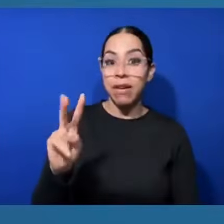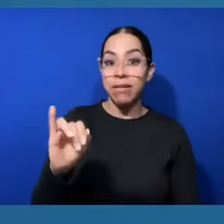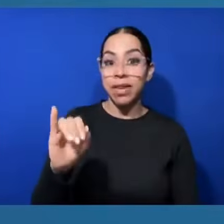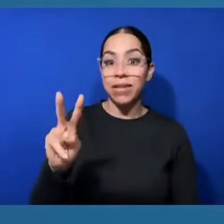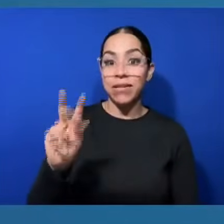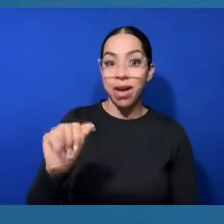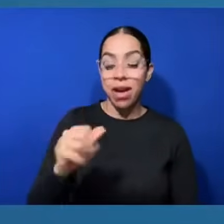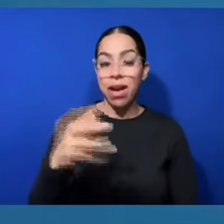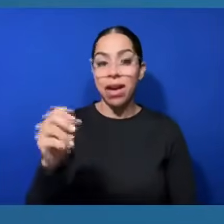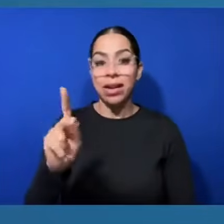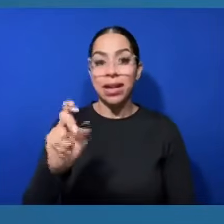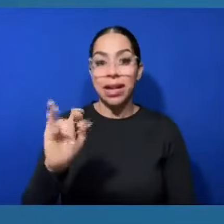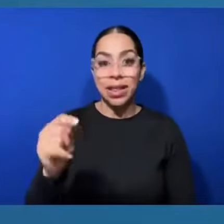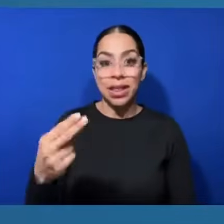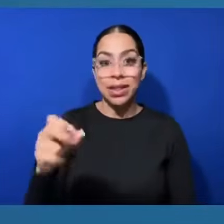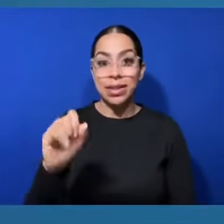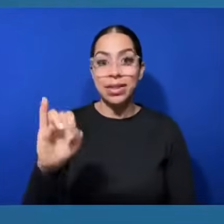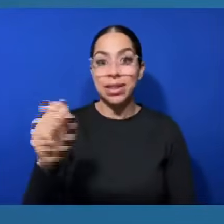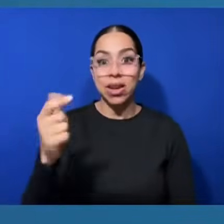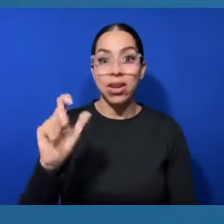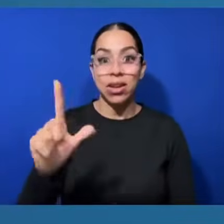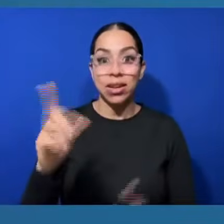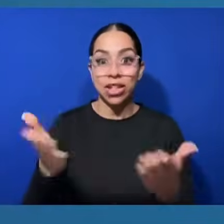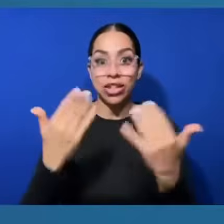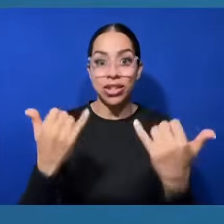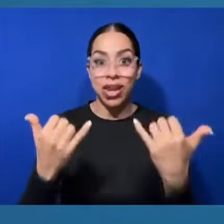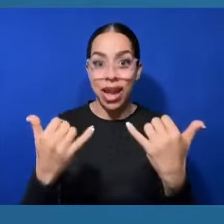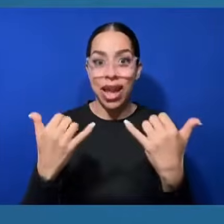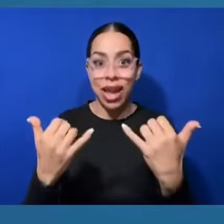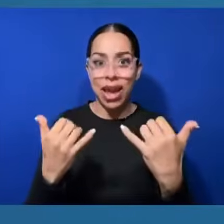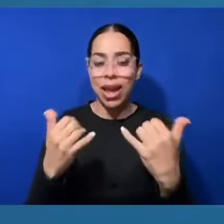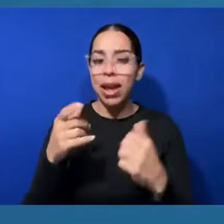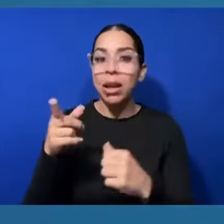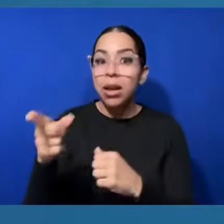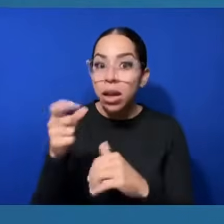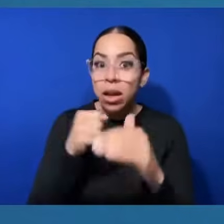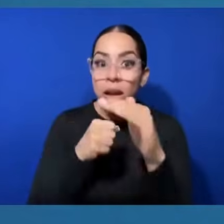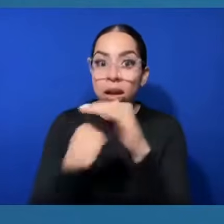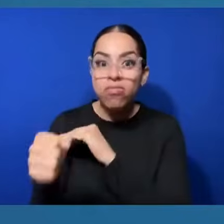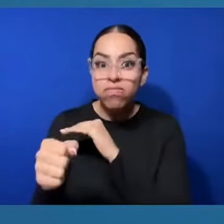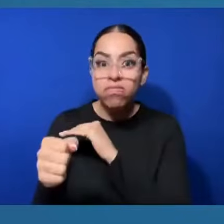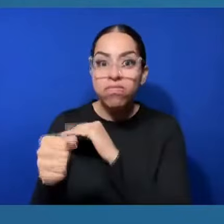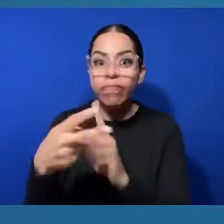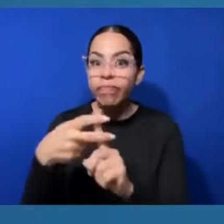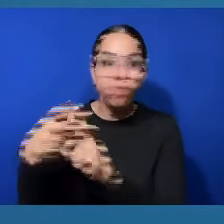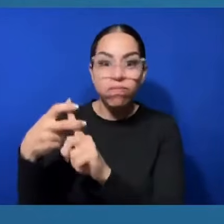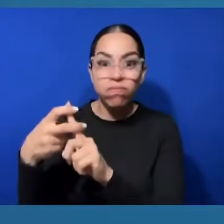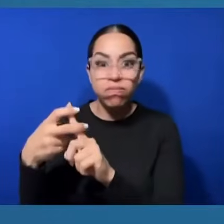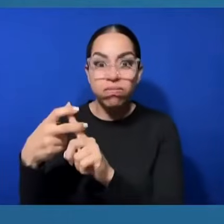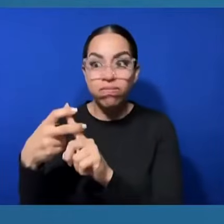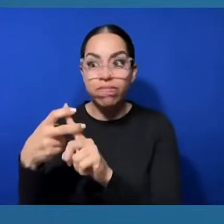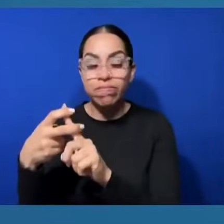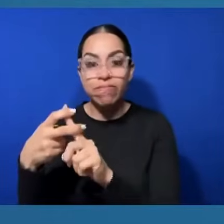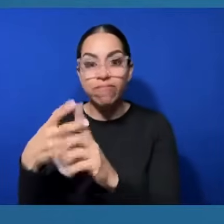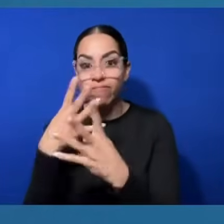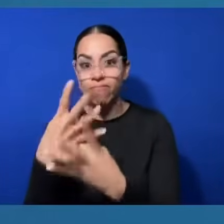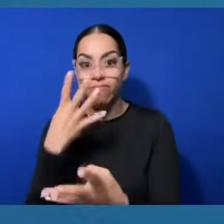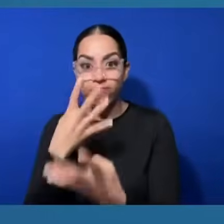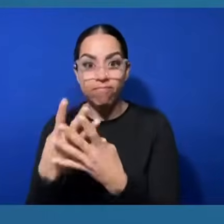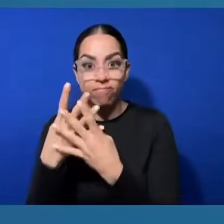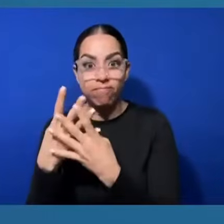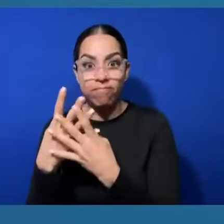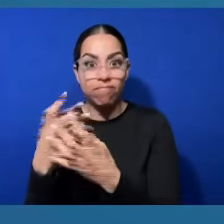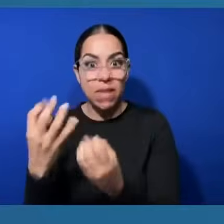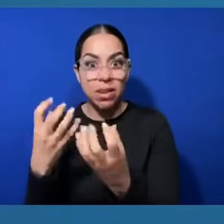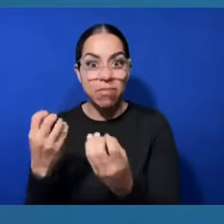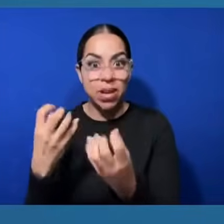for hundreds and hundreds of days. His being here today represents the fulfillment of many of